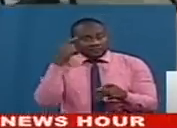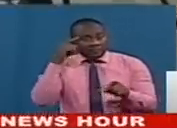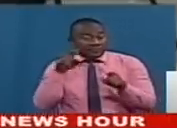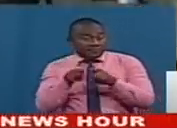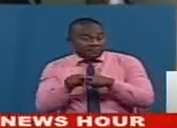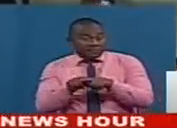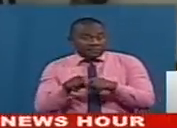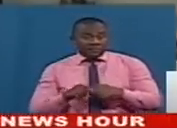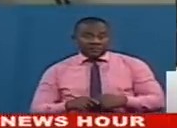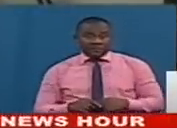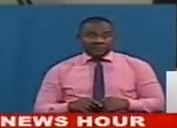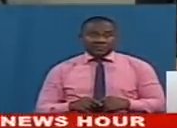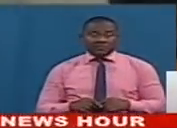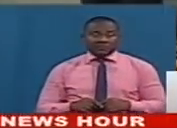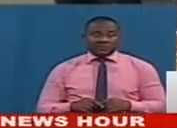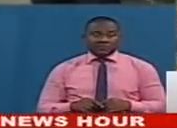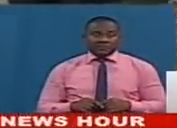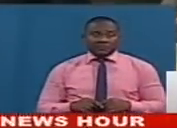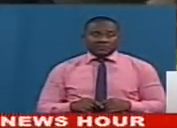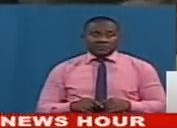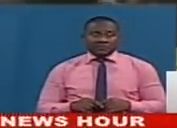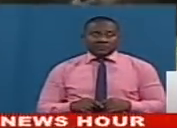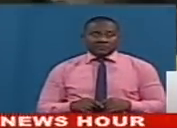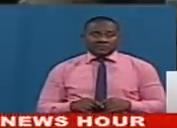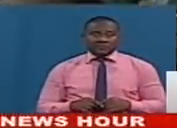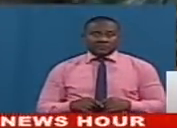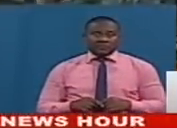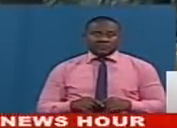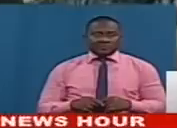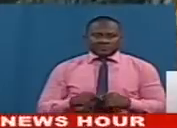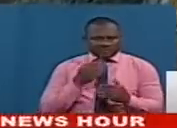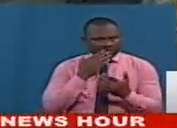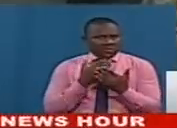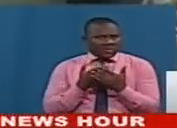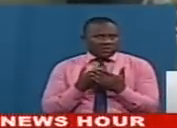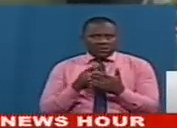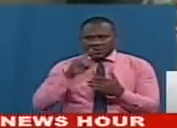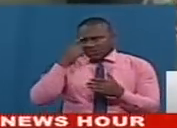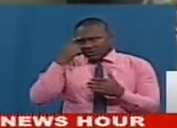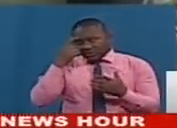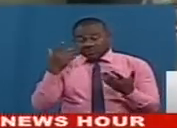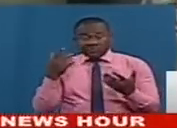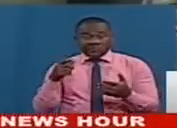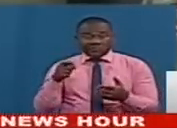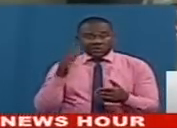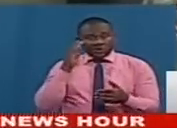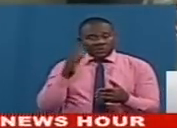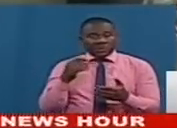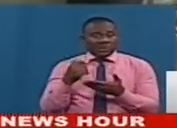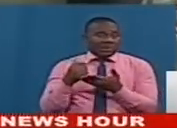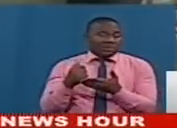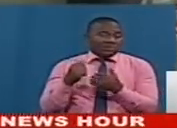conducive for efficient survival of the factories. The effective and efficient governance of the factories will boost